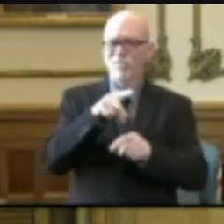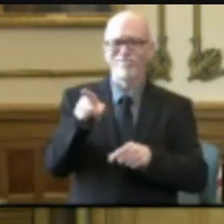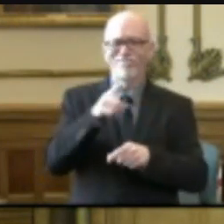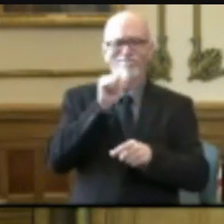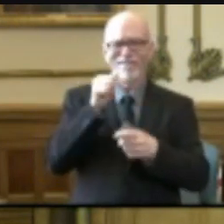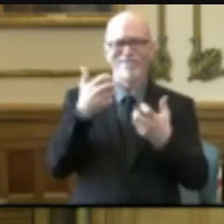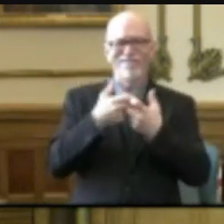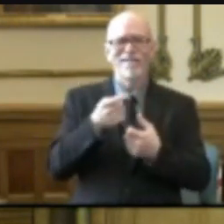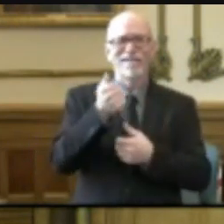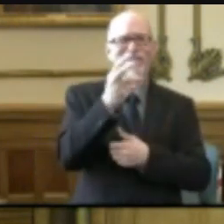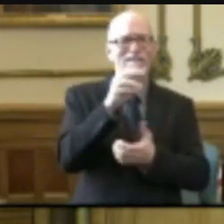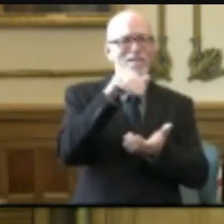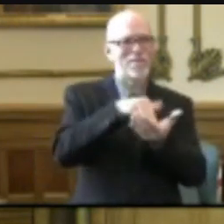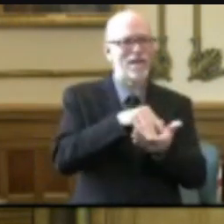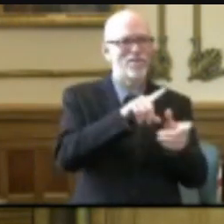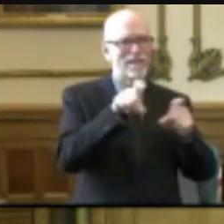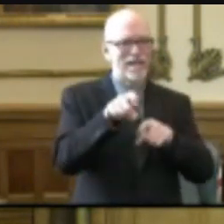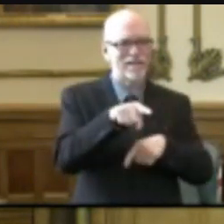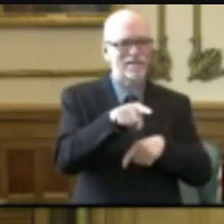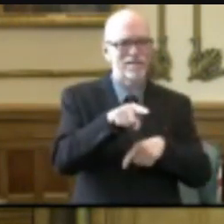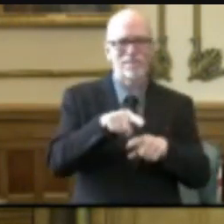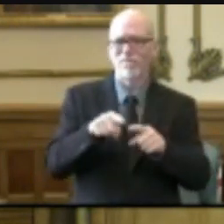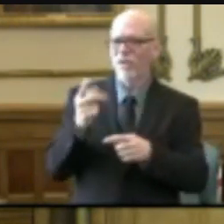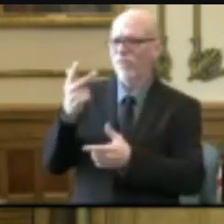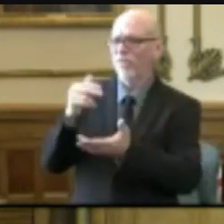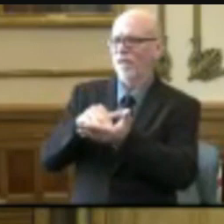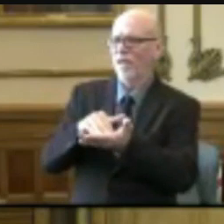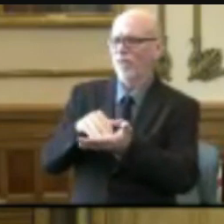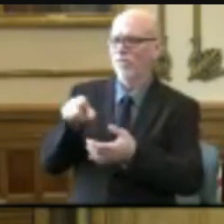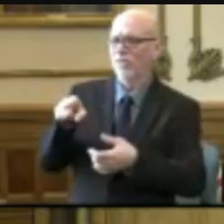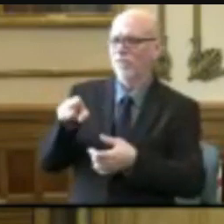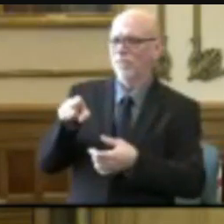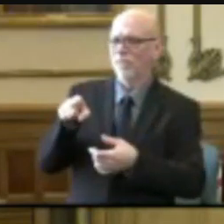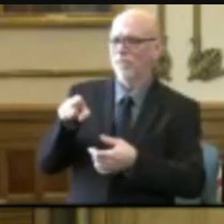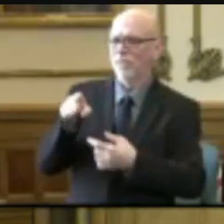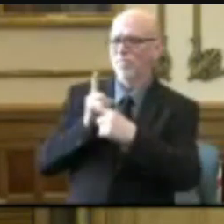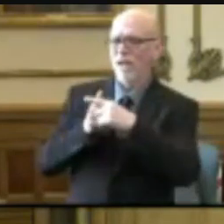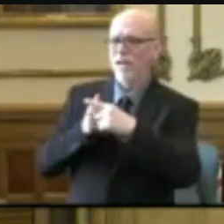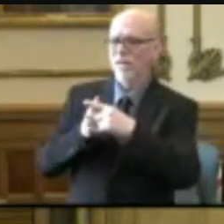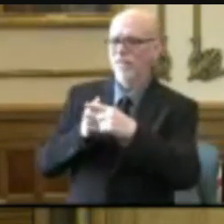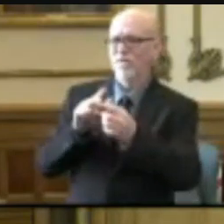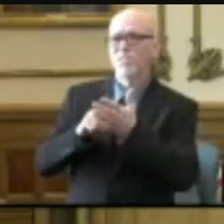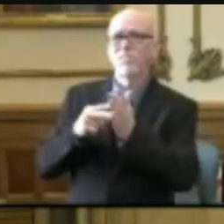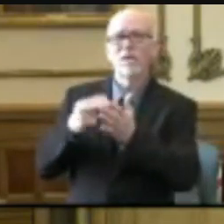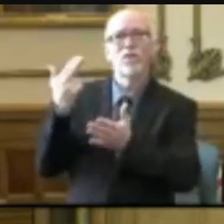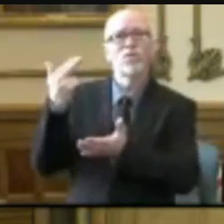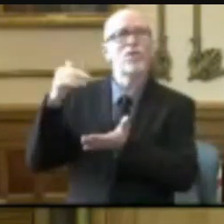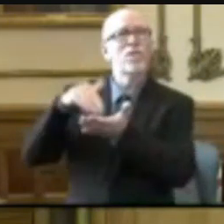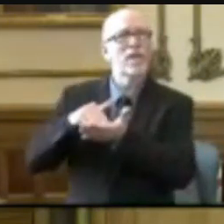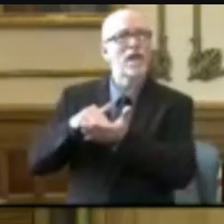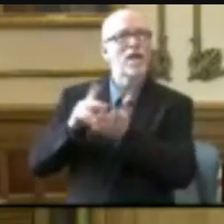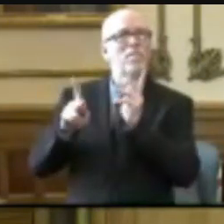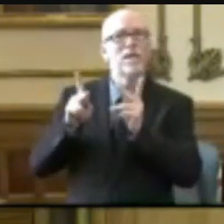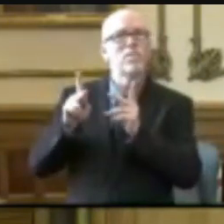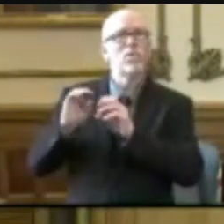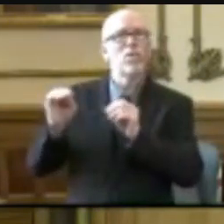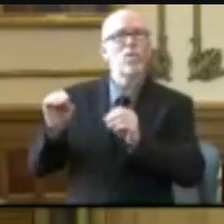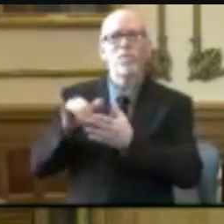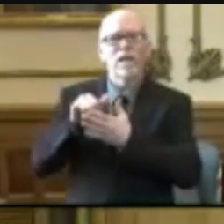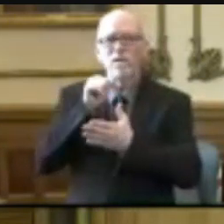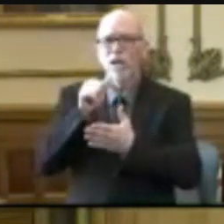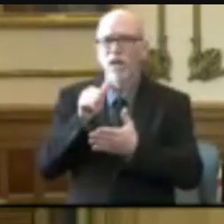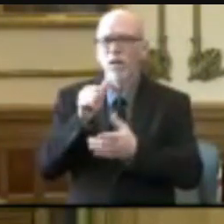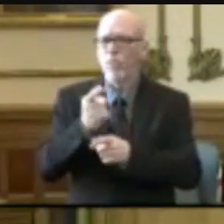oh, 16,000 were tested, but 3,000 are positive. That means 13,000 people don't have it, and that's